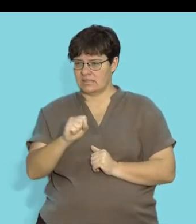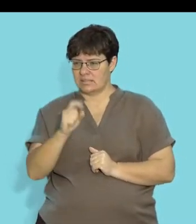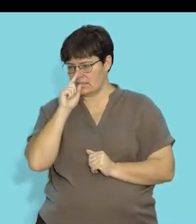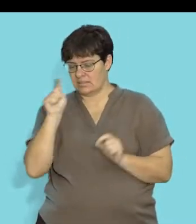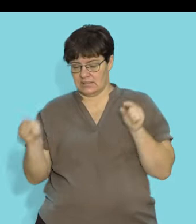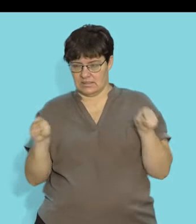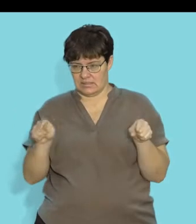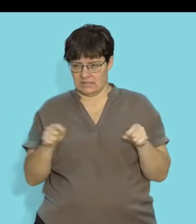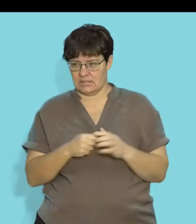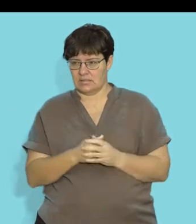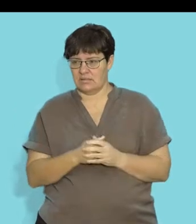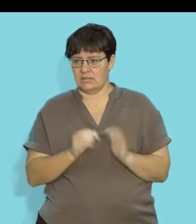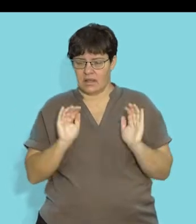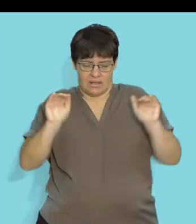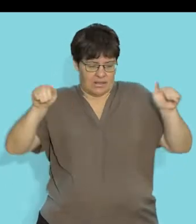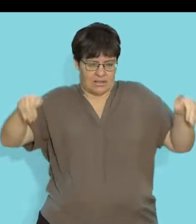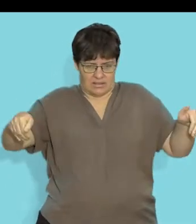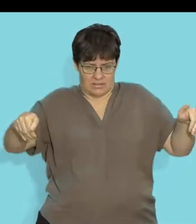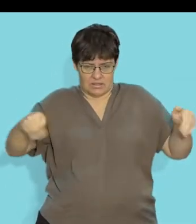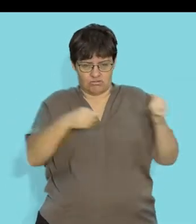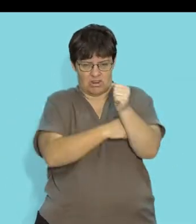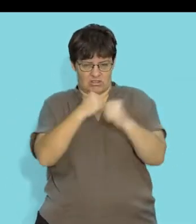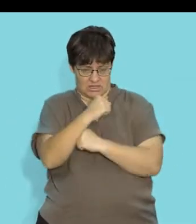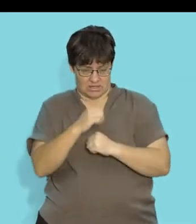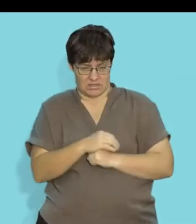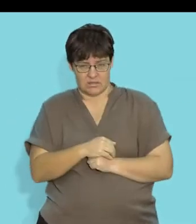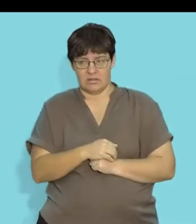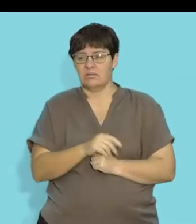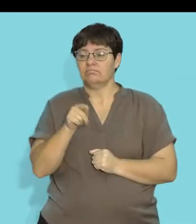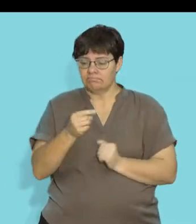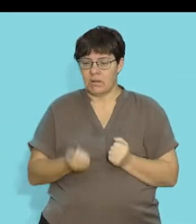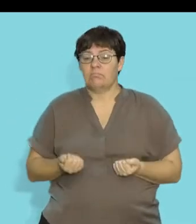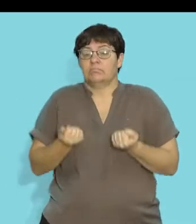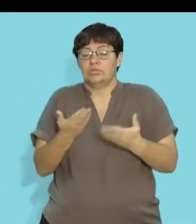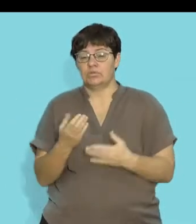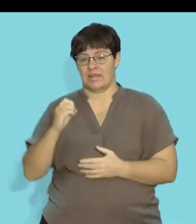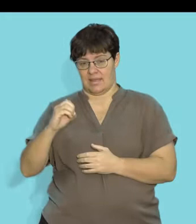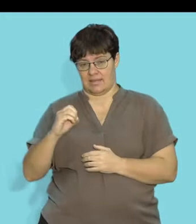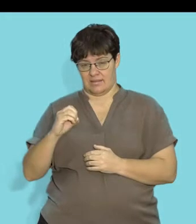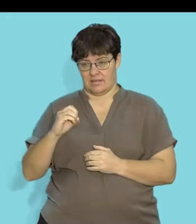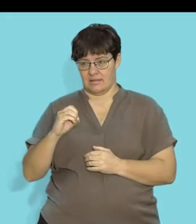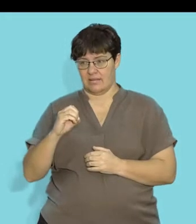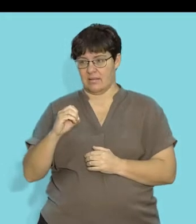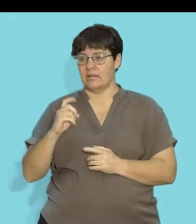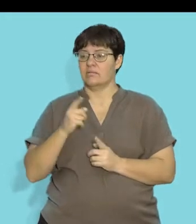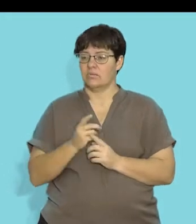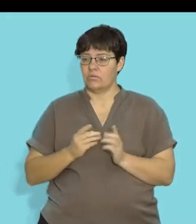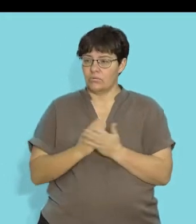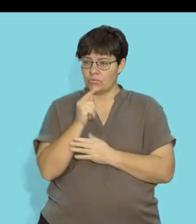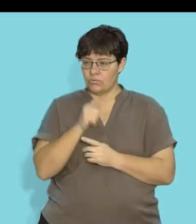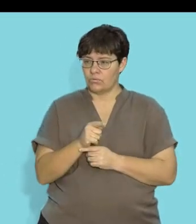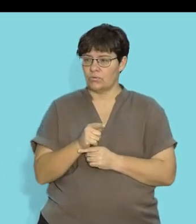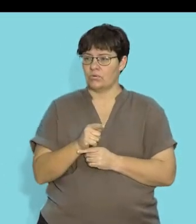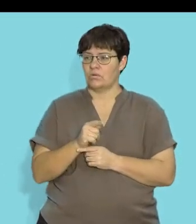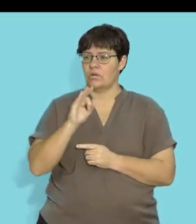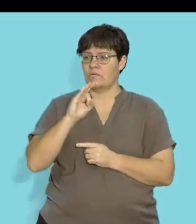here, these almond-shaped structures, which are then producing the eggs, which are then carried via these